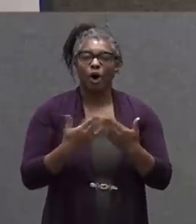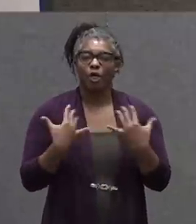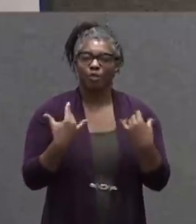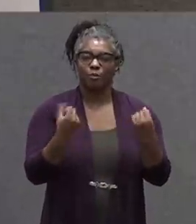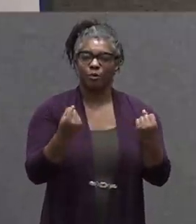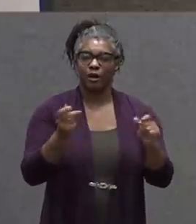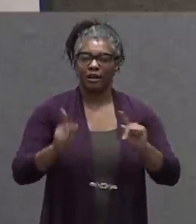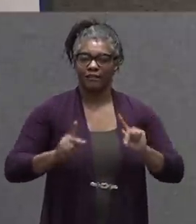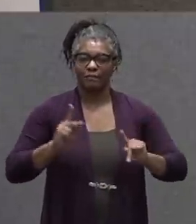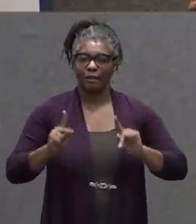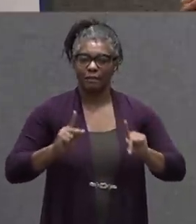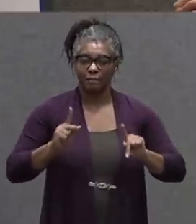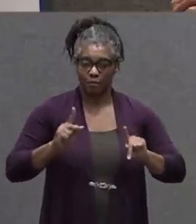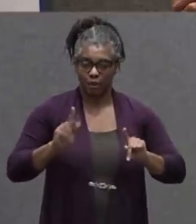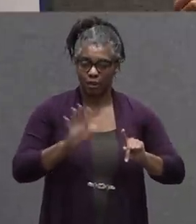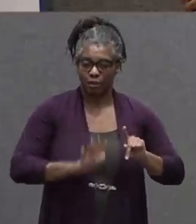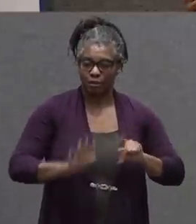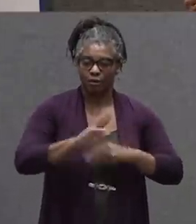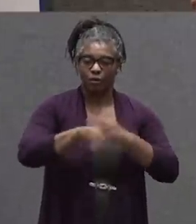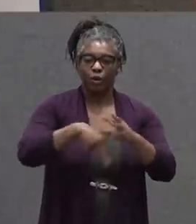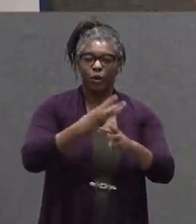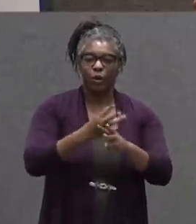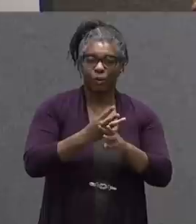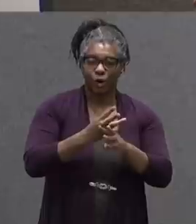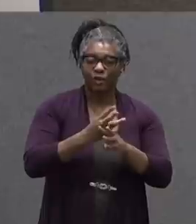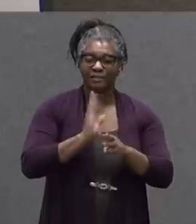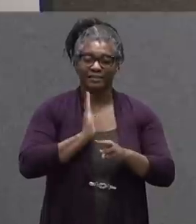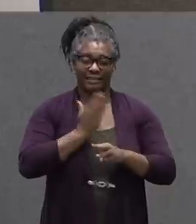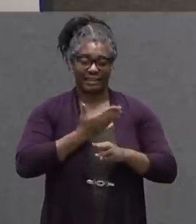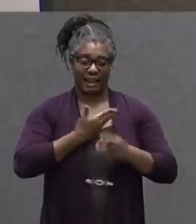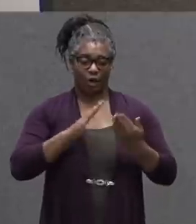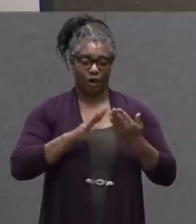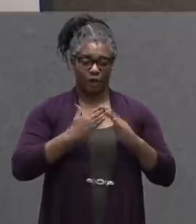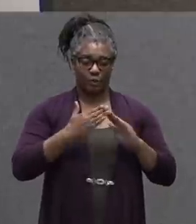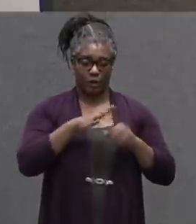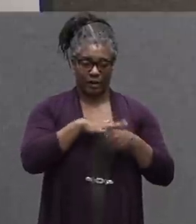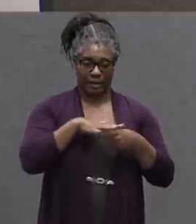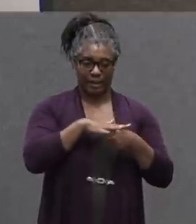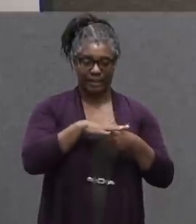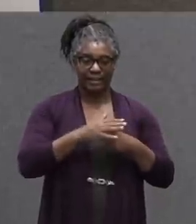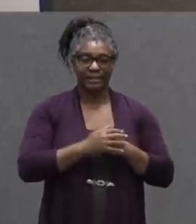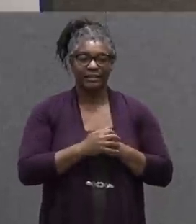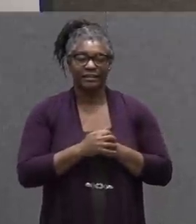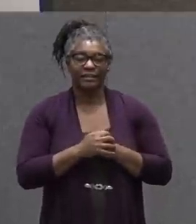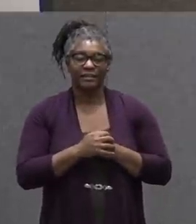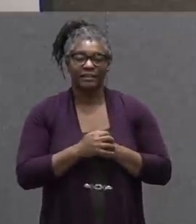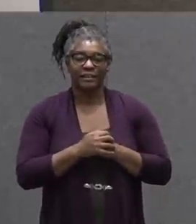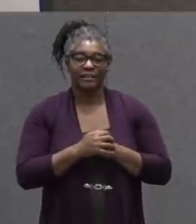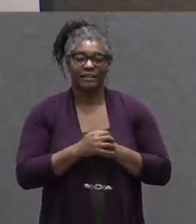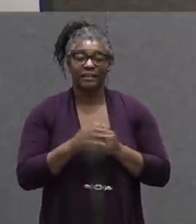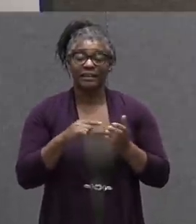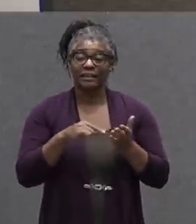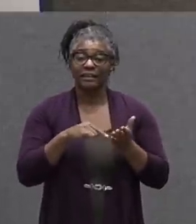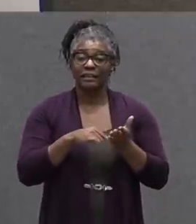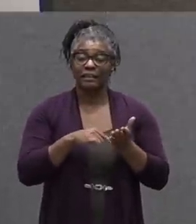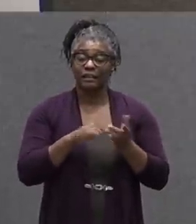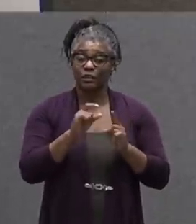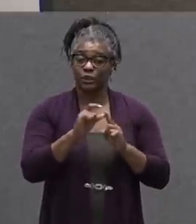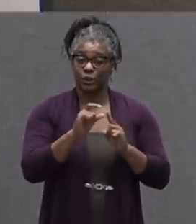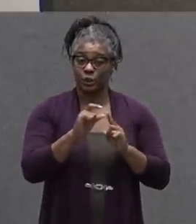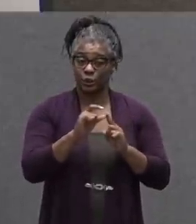that word to help us identify the magic E. Now, this word is special for another